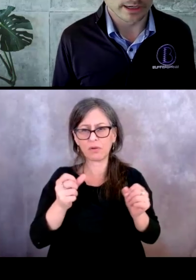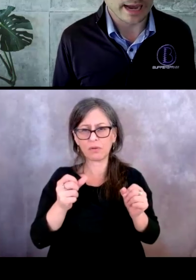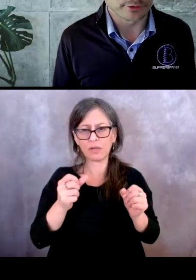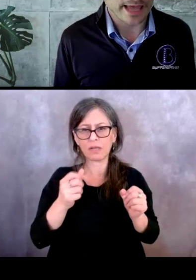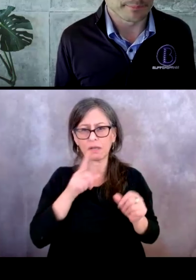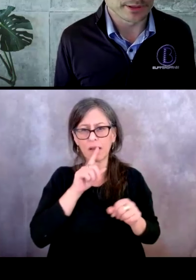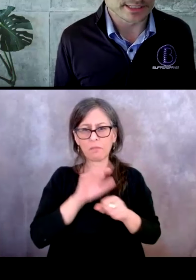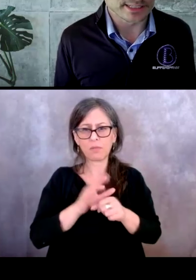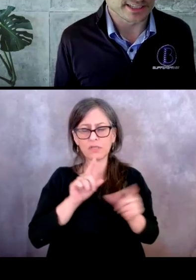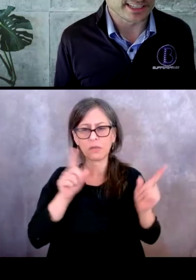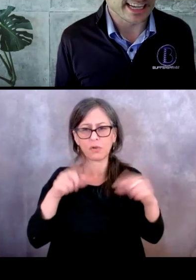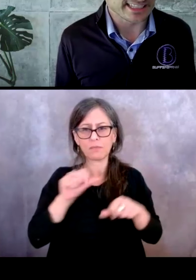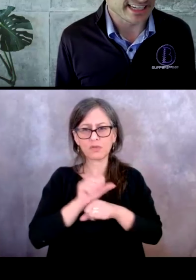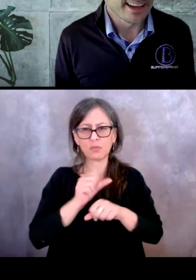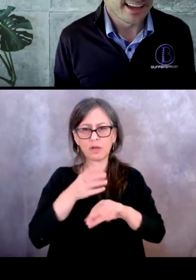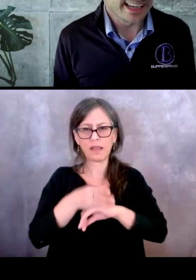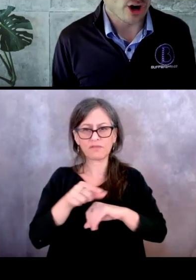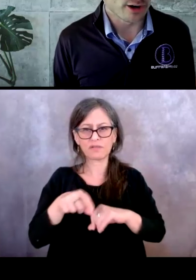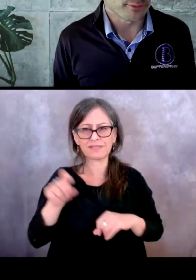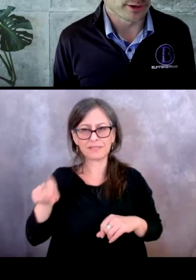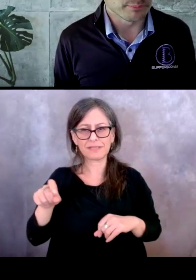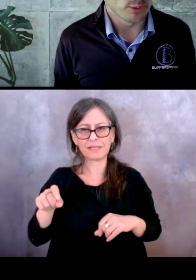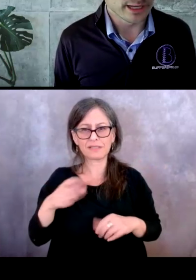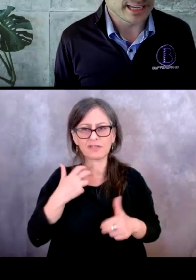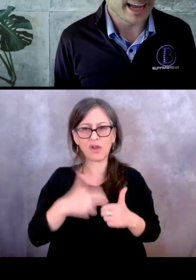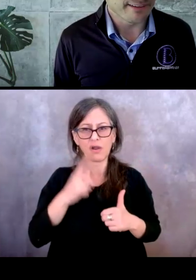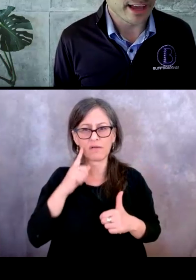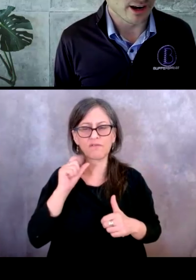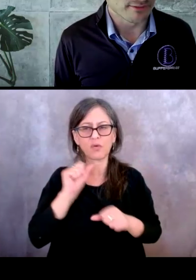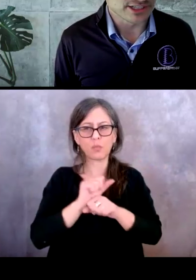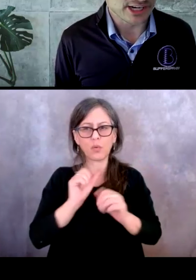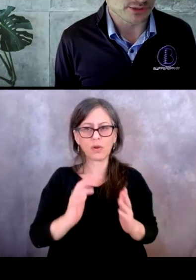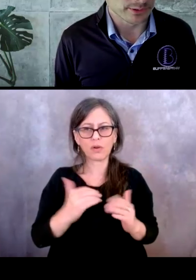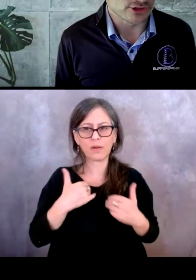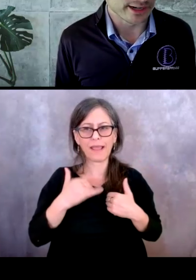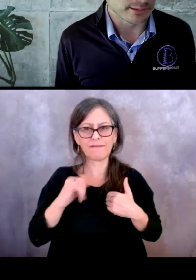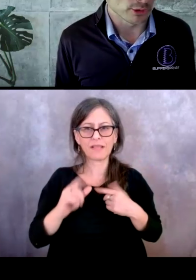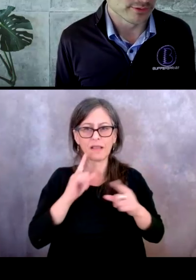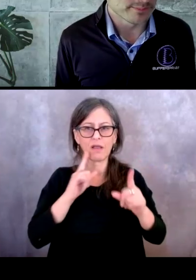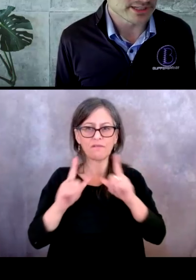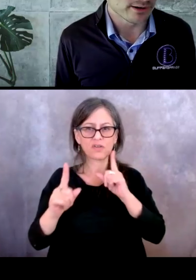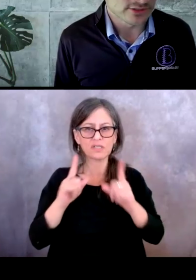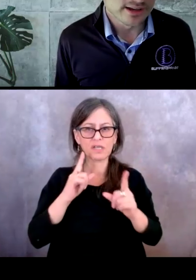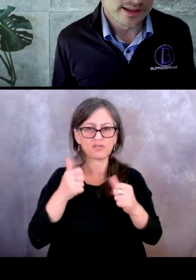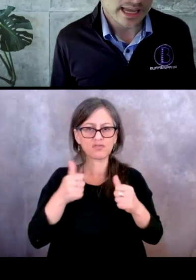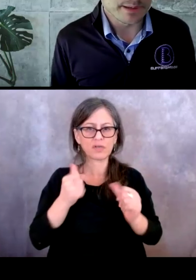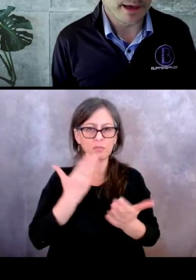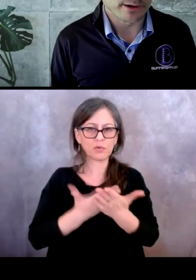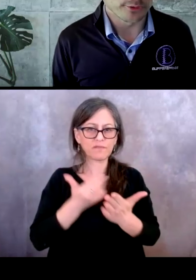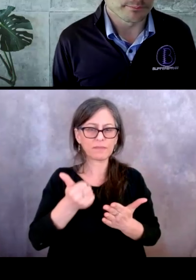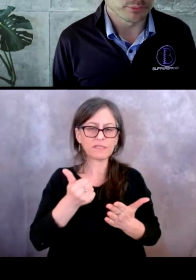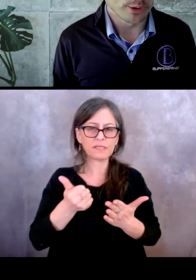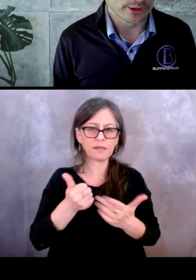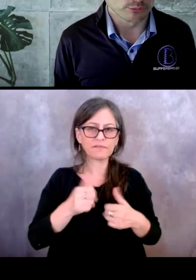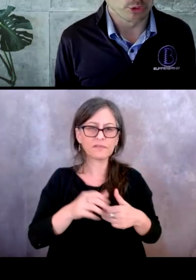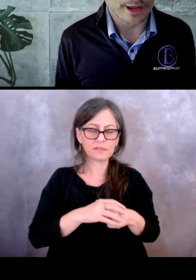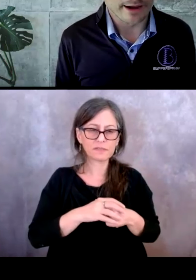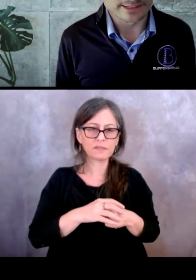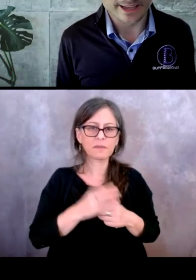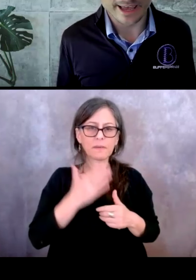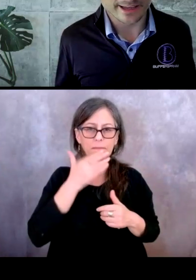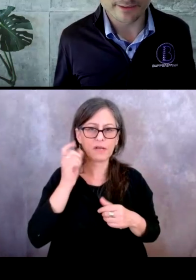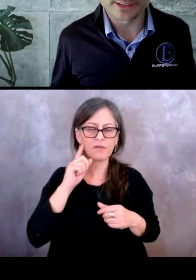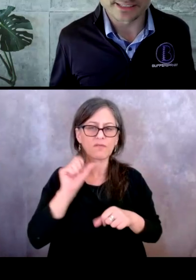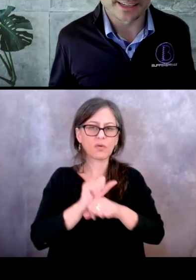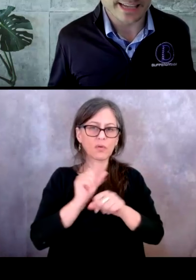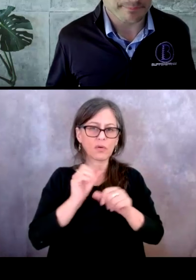going to be at work after that, but this is a necessity. It's hard for an employee to have that conversation when they're trying to prove themselves. It'd be better for an employer to roll that out